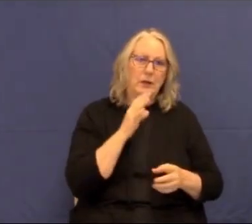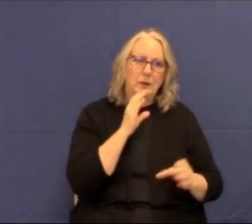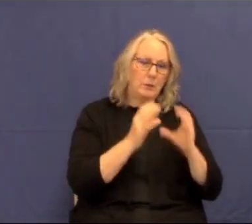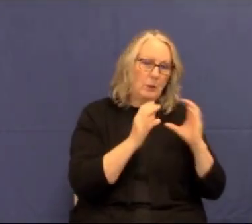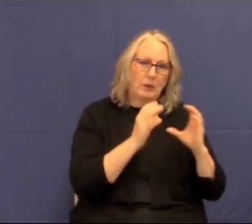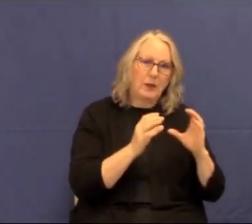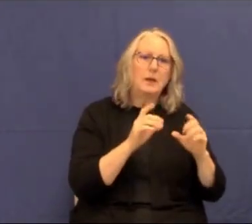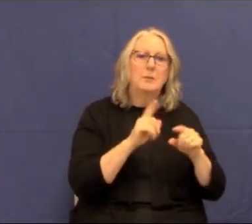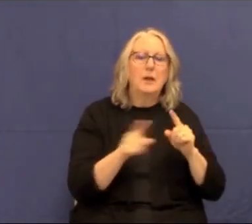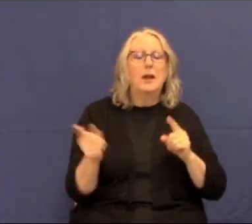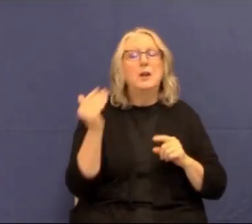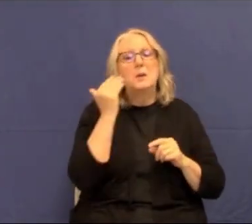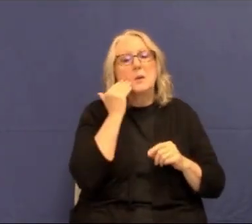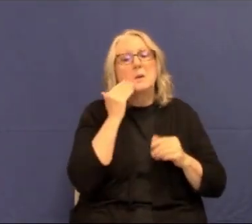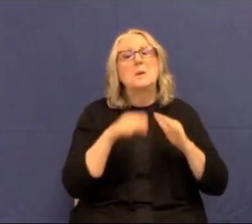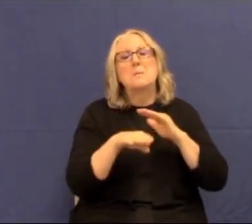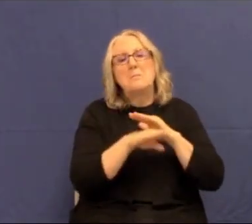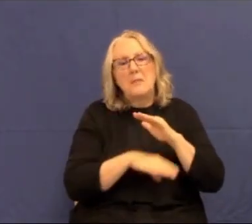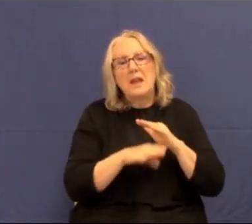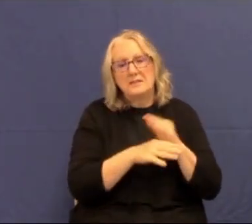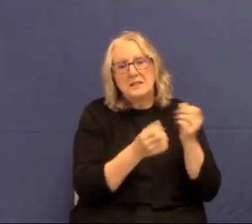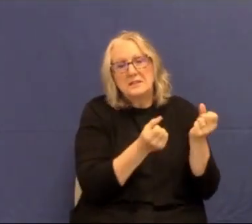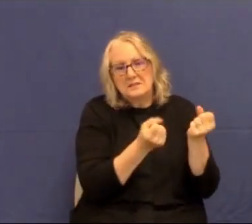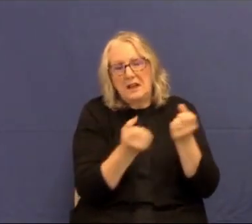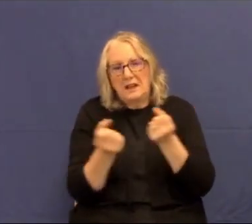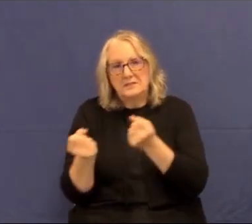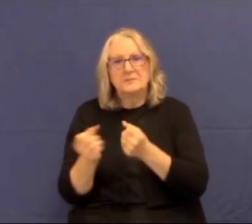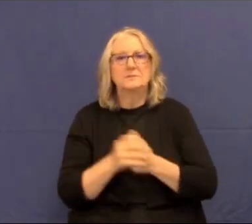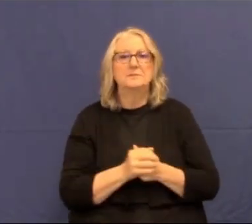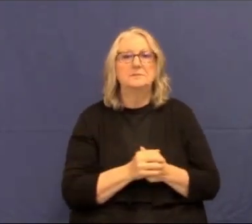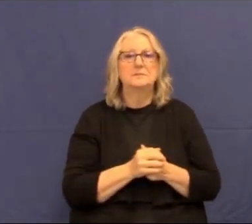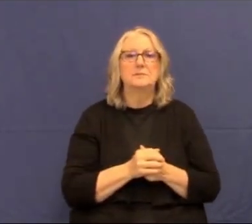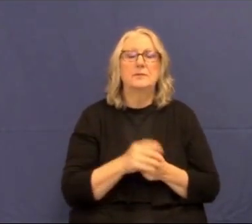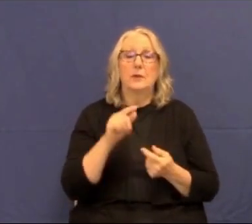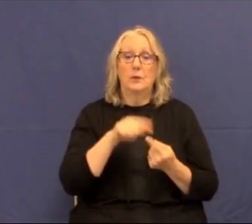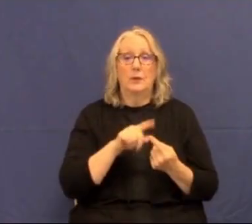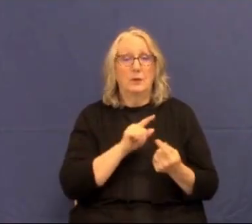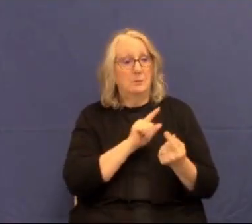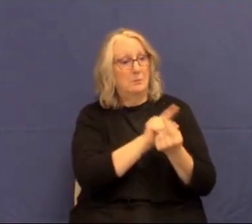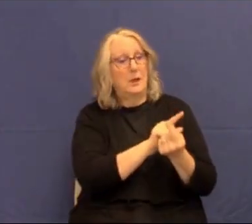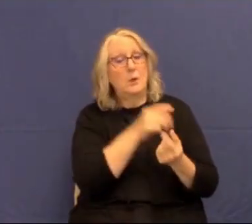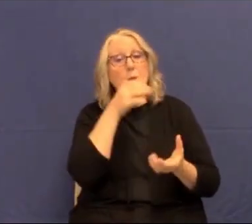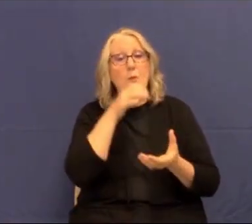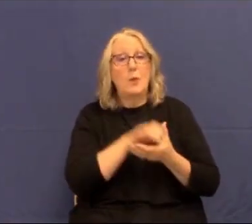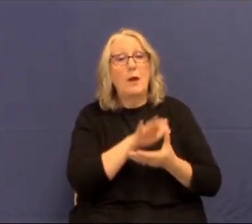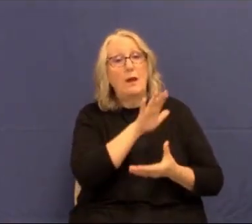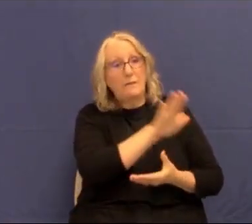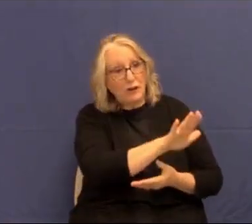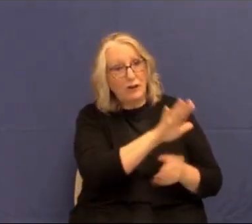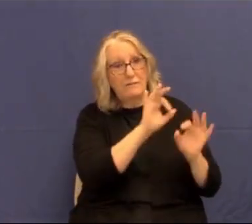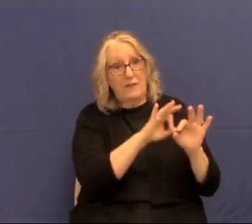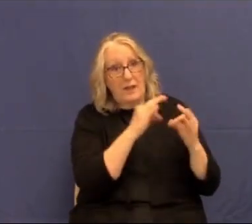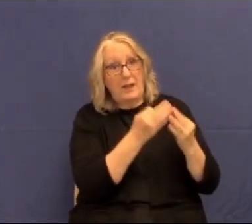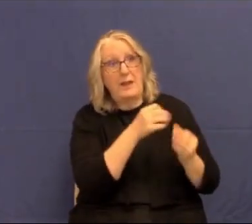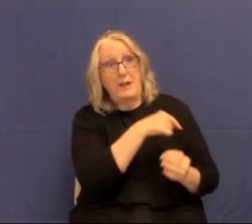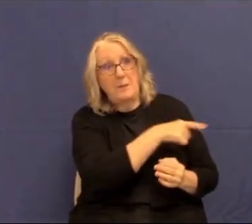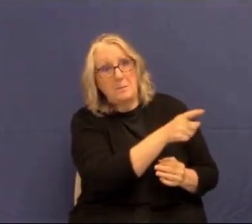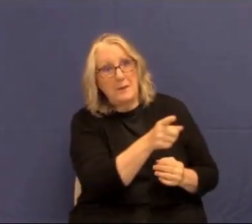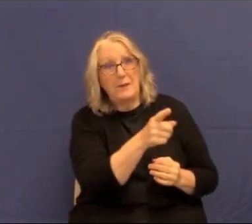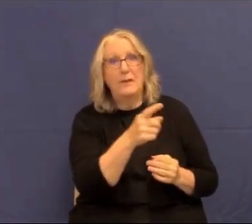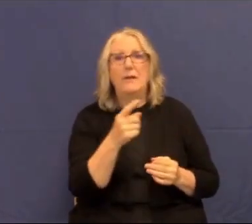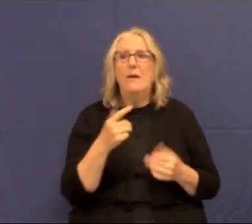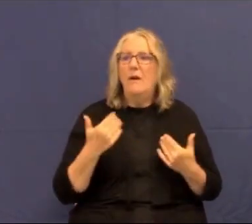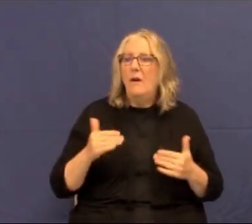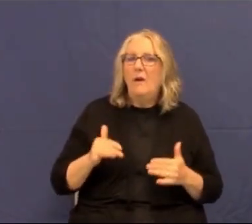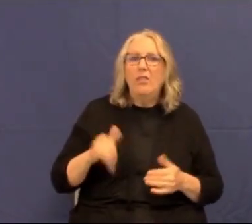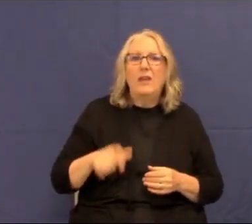way that we communicate, but they do know the basic signs. And then when I met my wife, her family thought